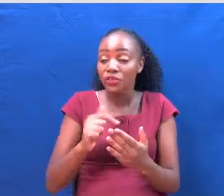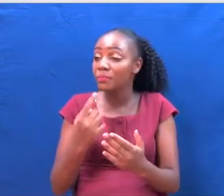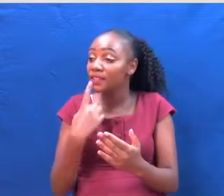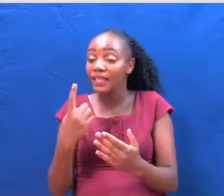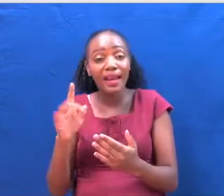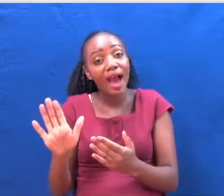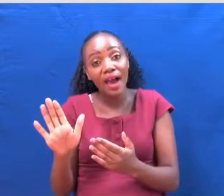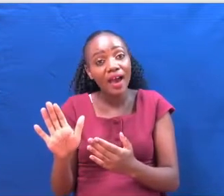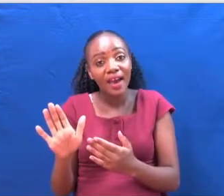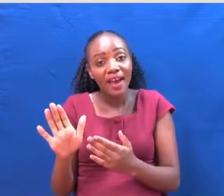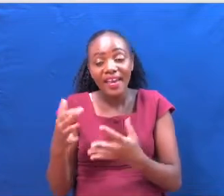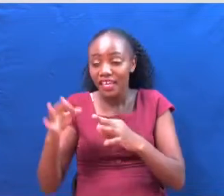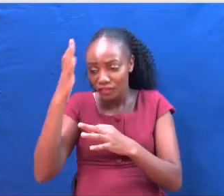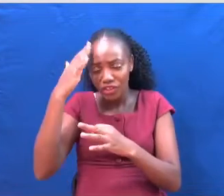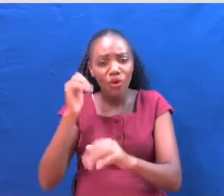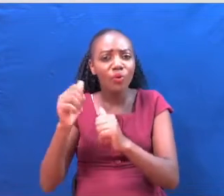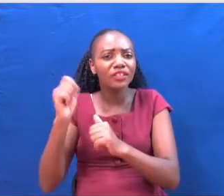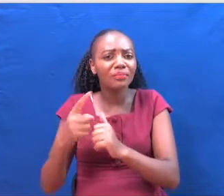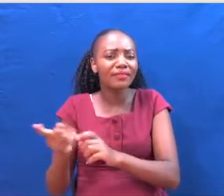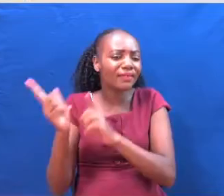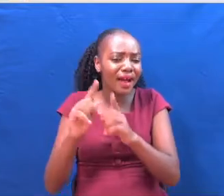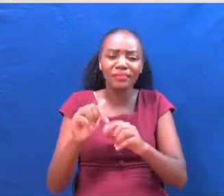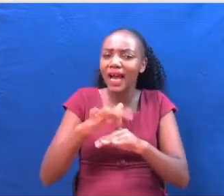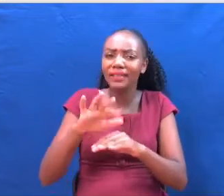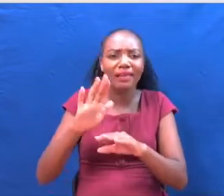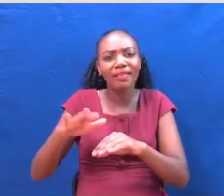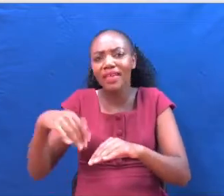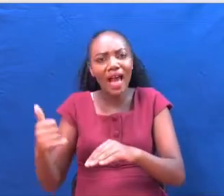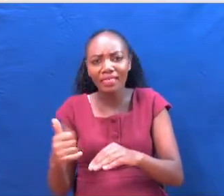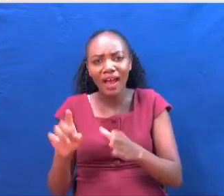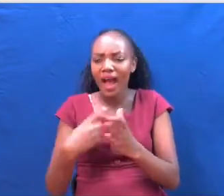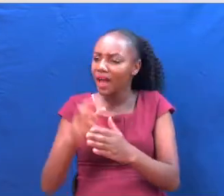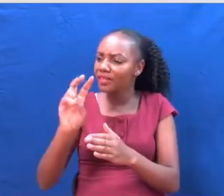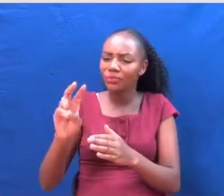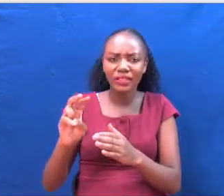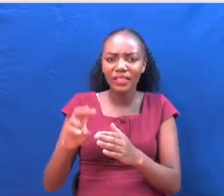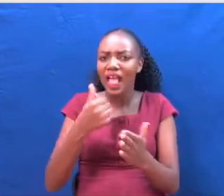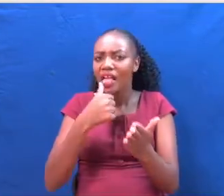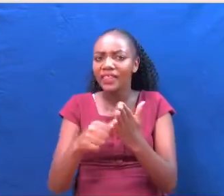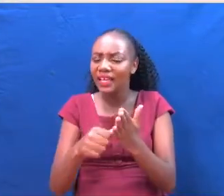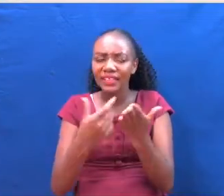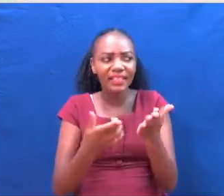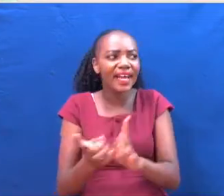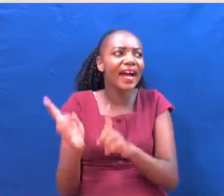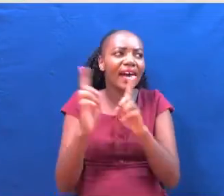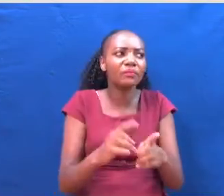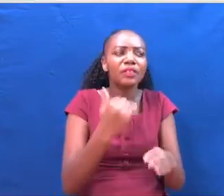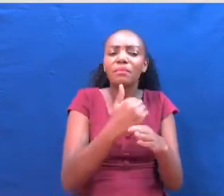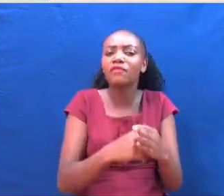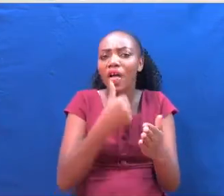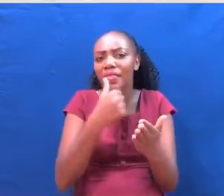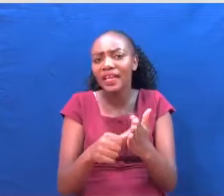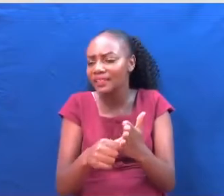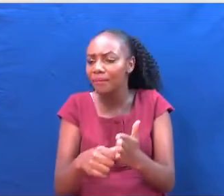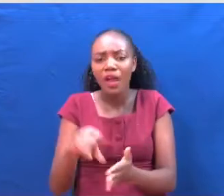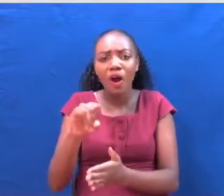clarify from her if she knows which month comes earlier. And now here we are seeing the letter of commitment comes before the letter of